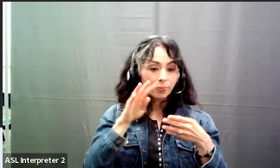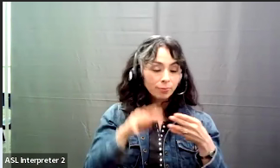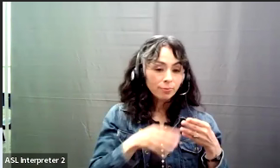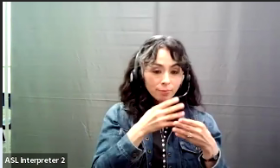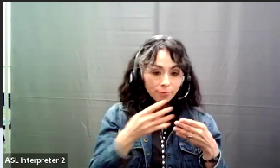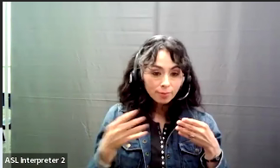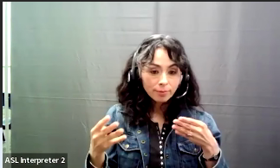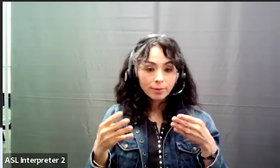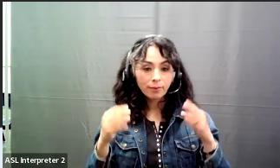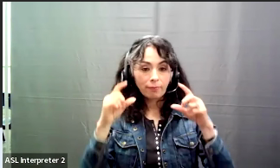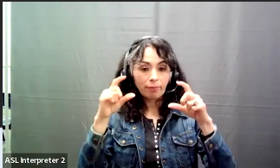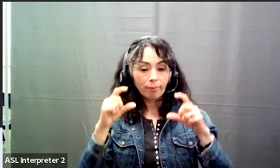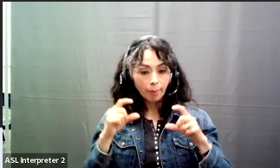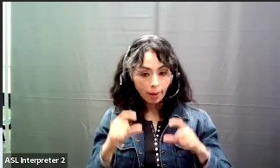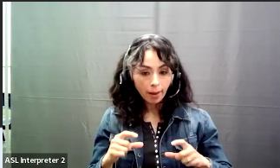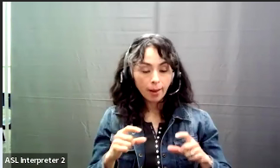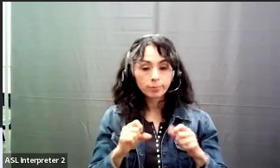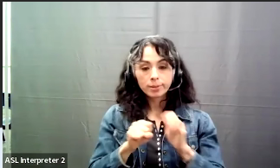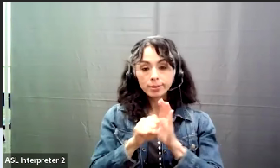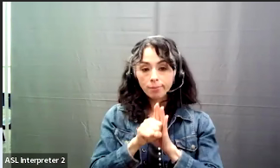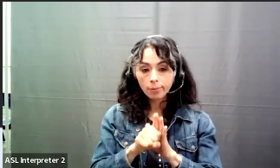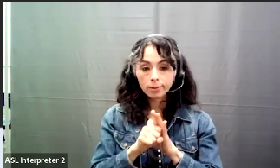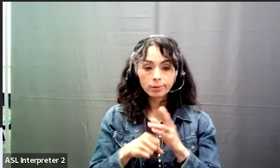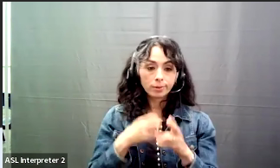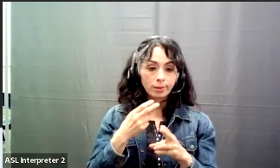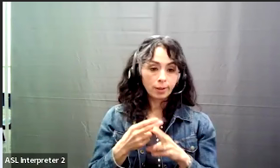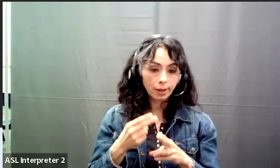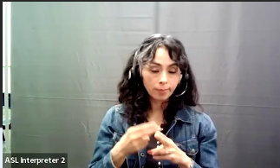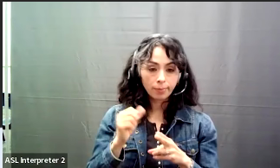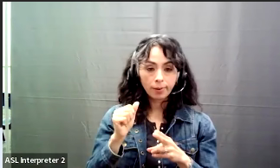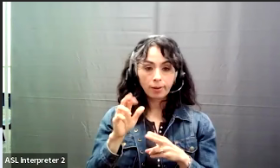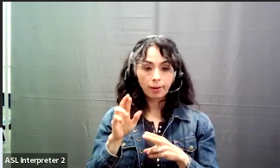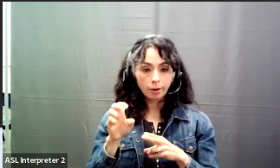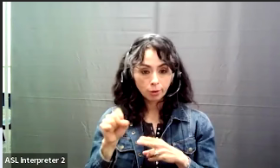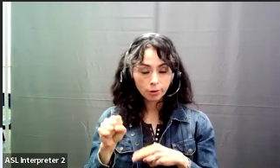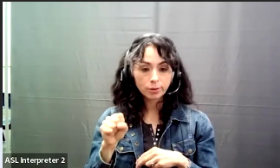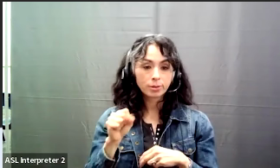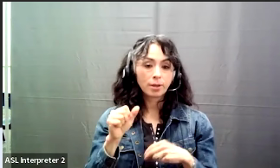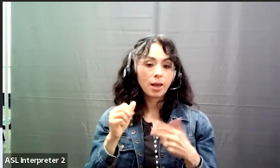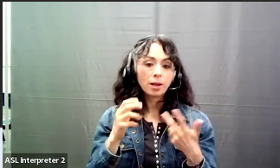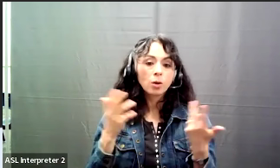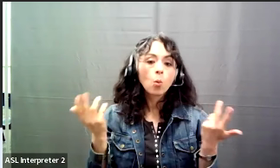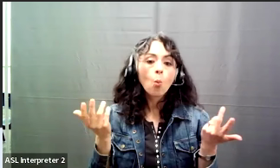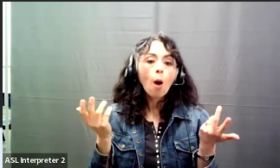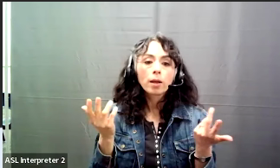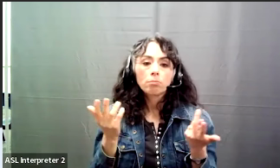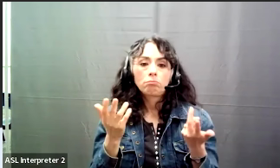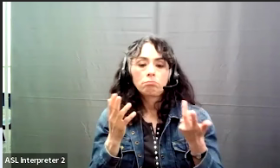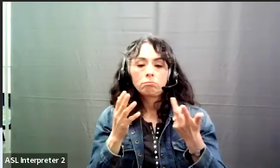unit legend, also with the symbol, name, acreage, and percentage of the area of